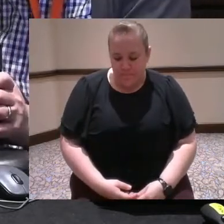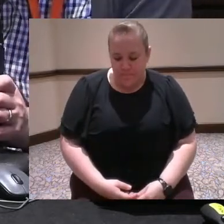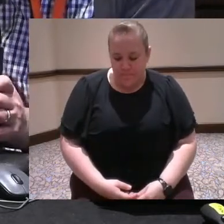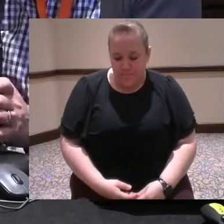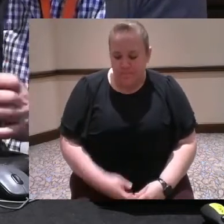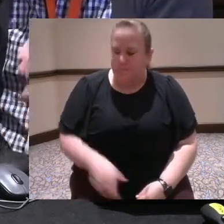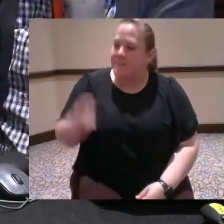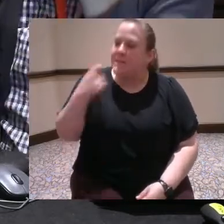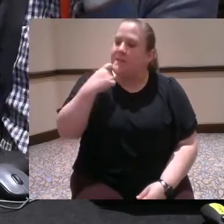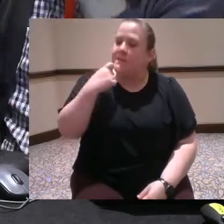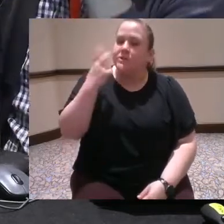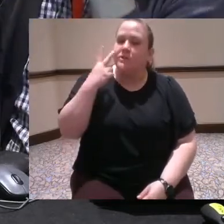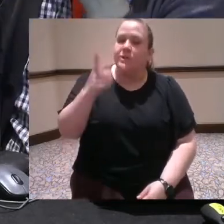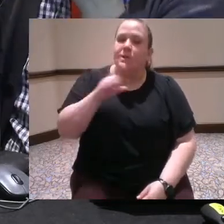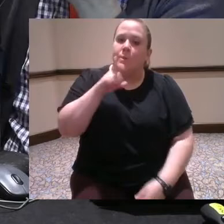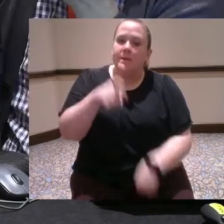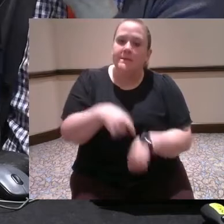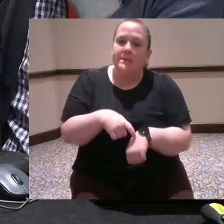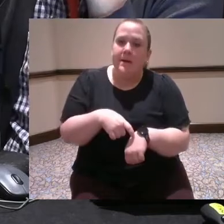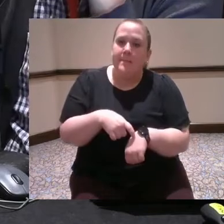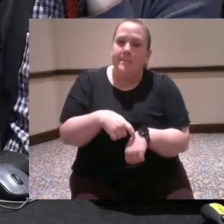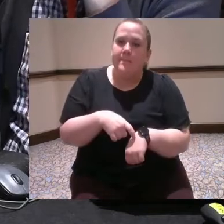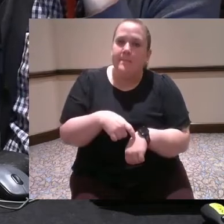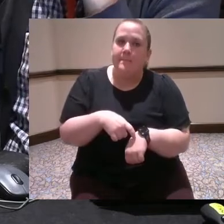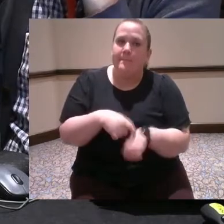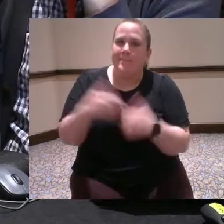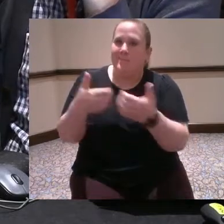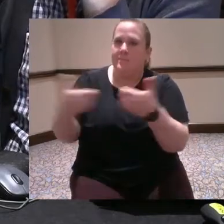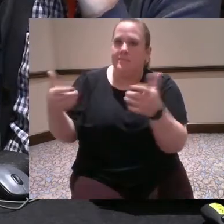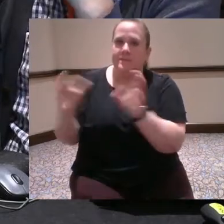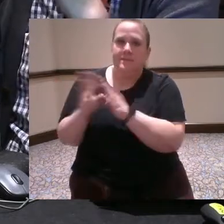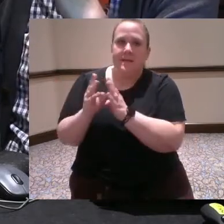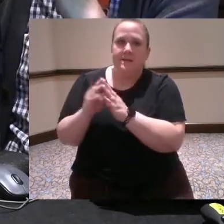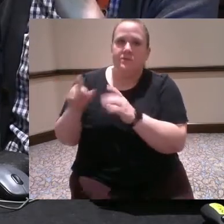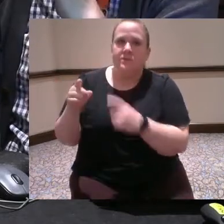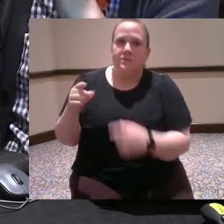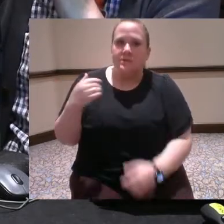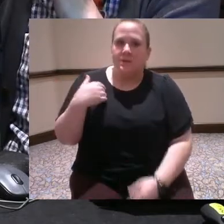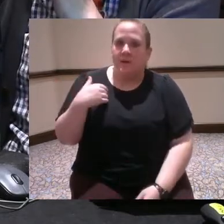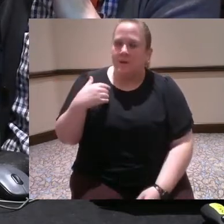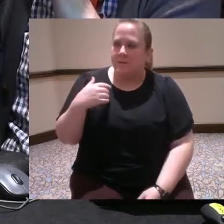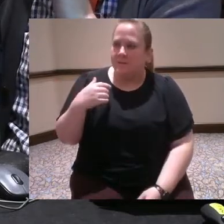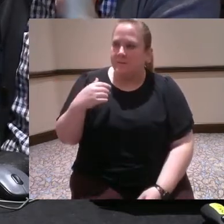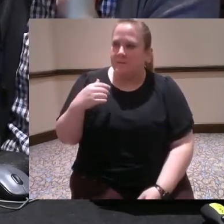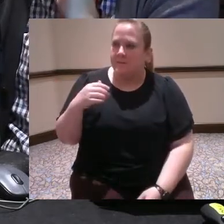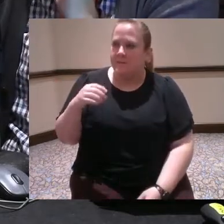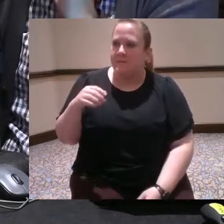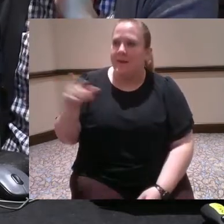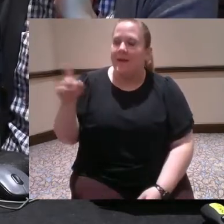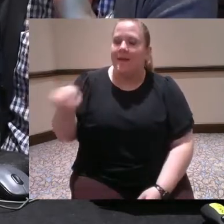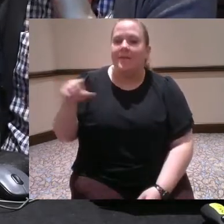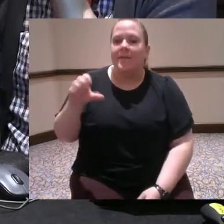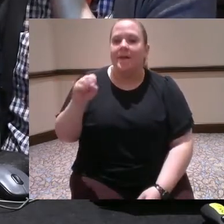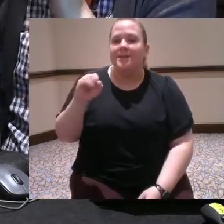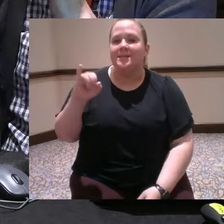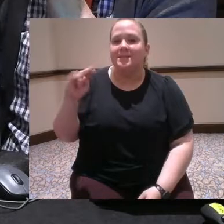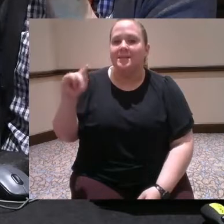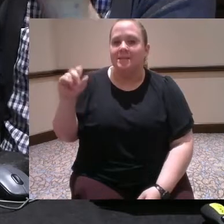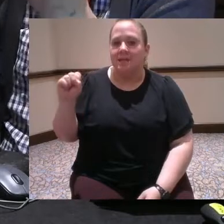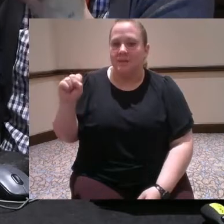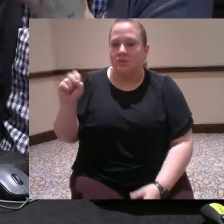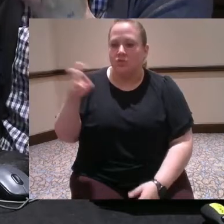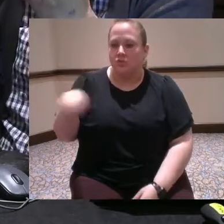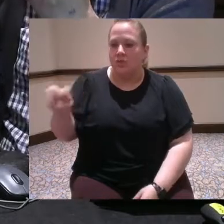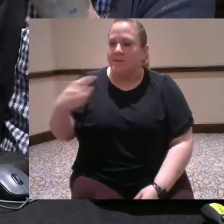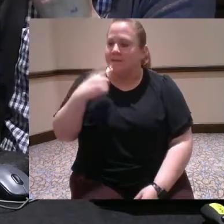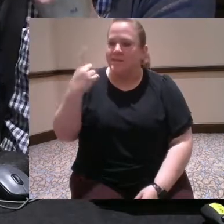I just saw the real-time a breakout session. They had Sanford Mark Barnes, who was in their Saints tour, said there was something